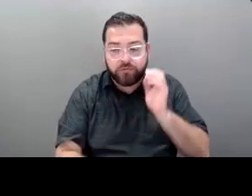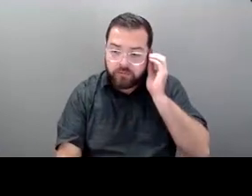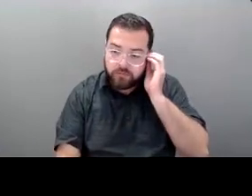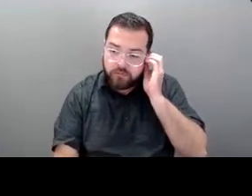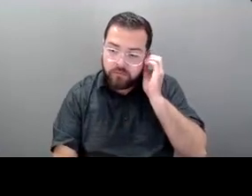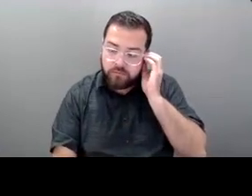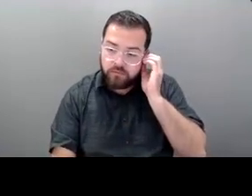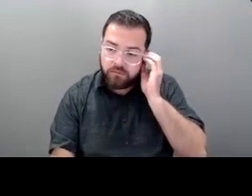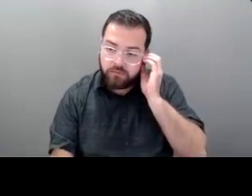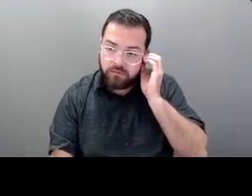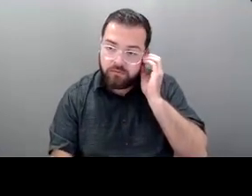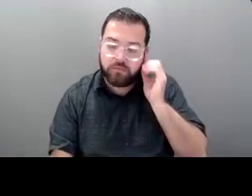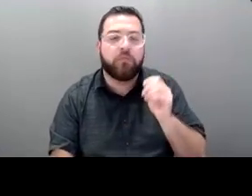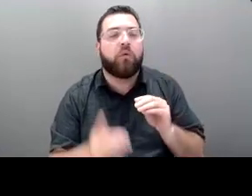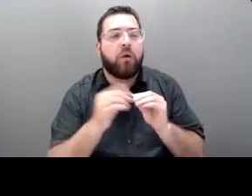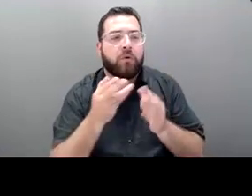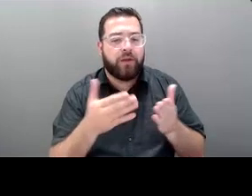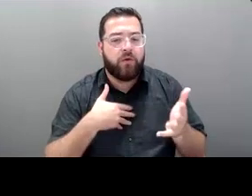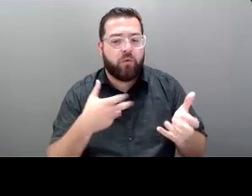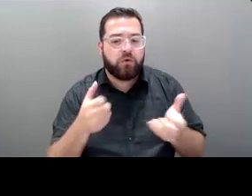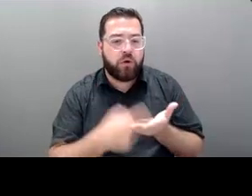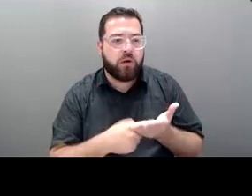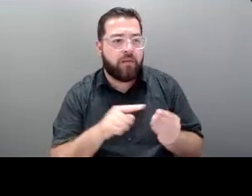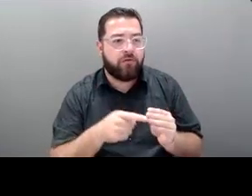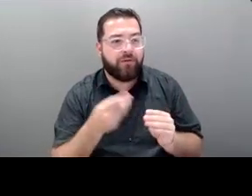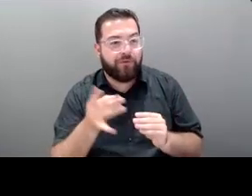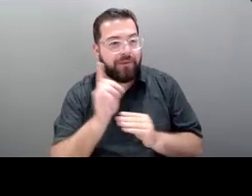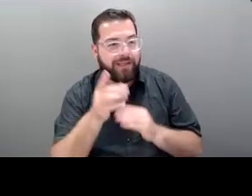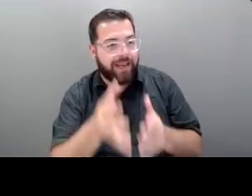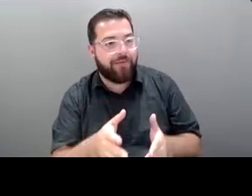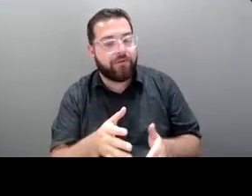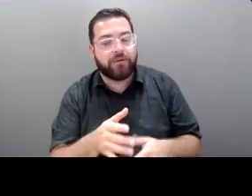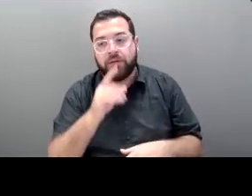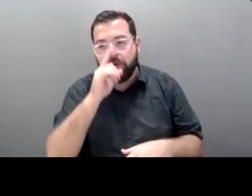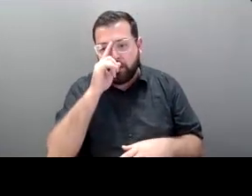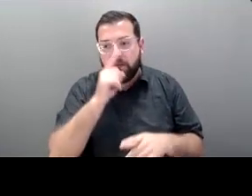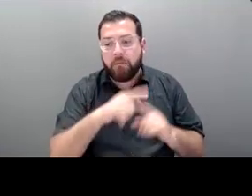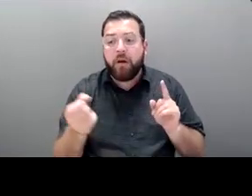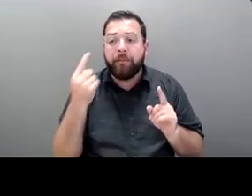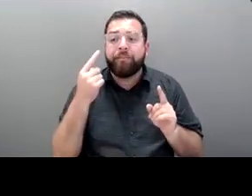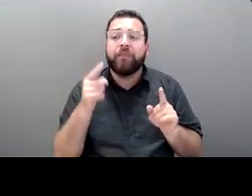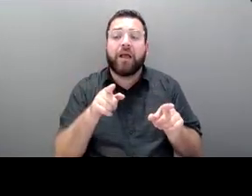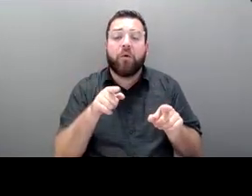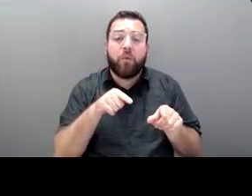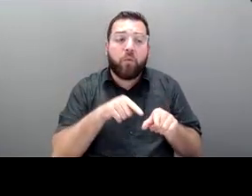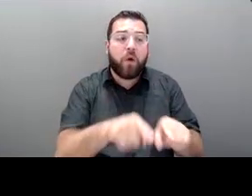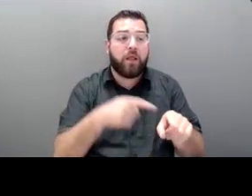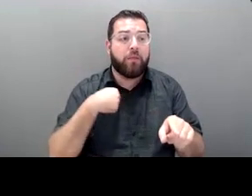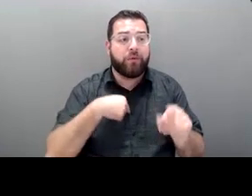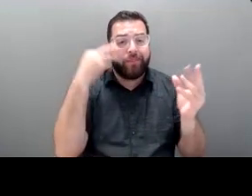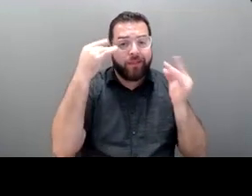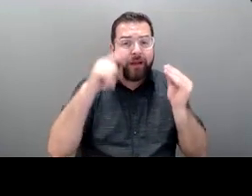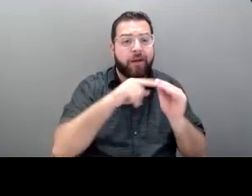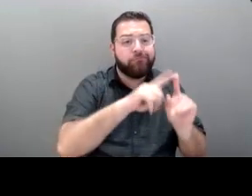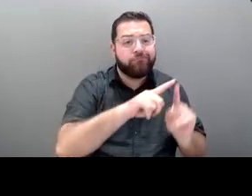So I wanted to talk about one more thing really quickly. We only have a couple minutes, which is just as we're thinking about these policies and